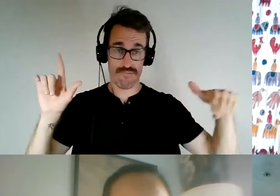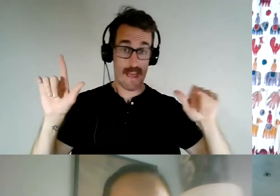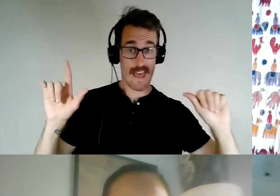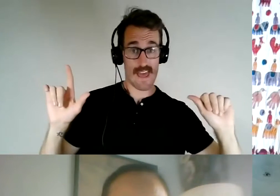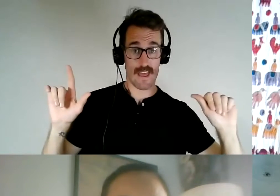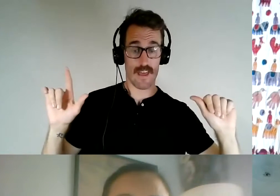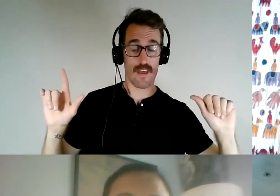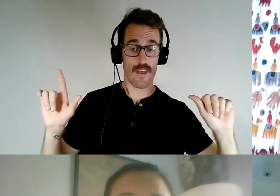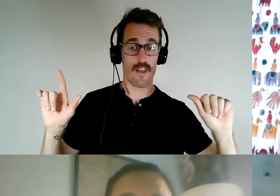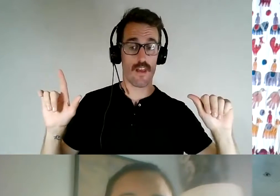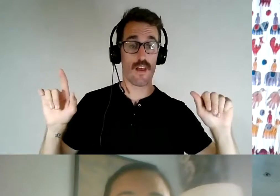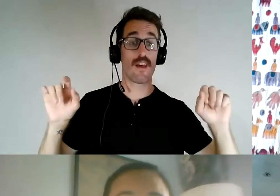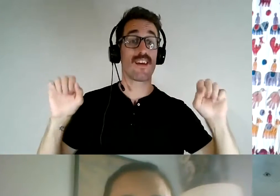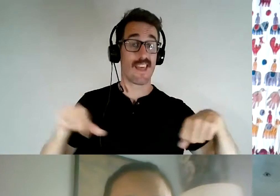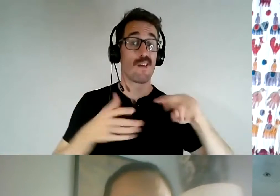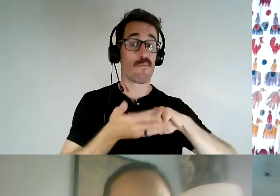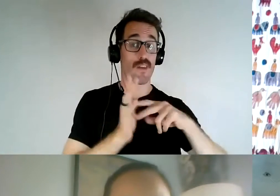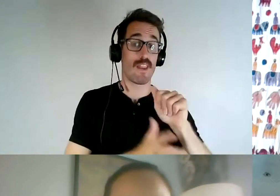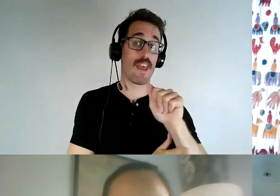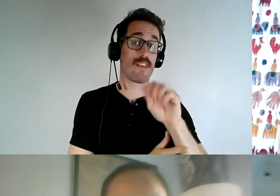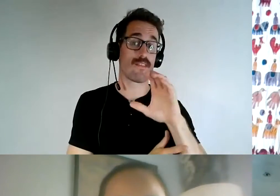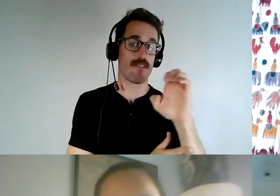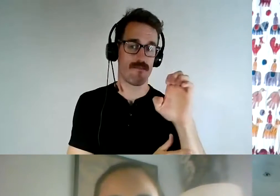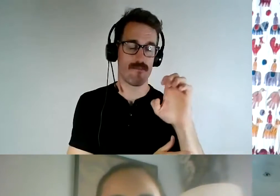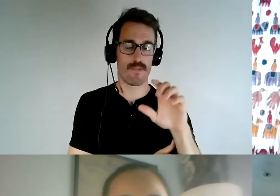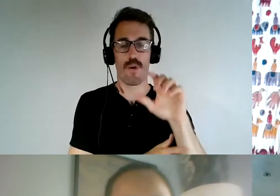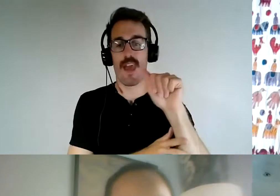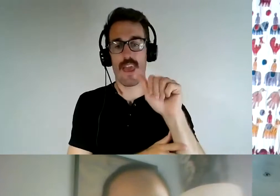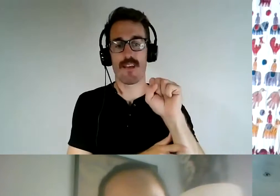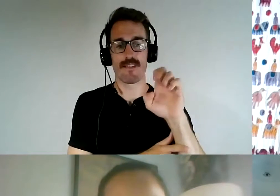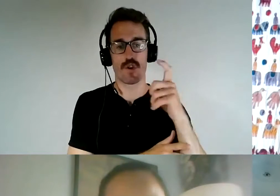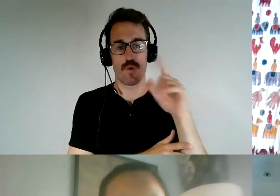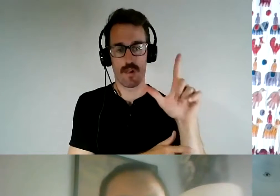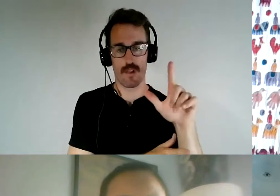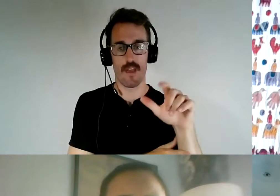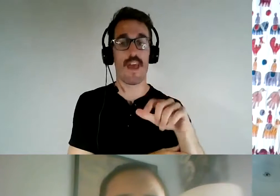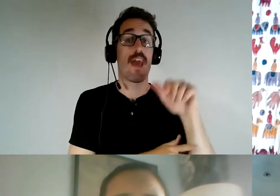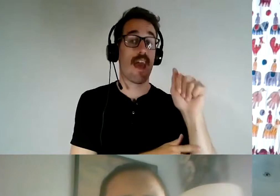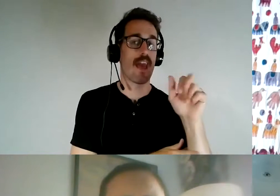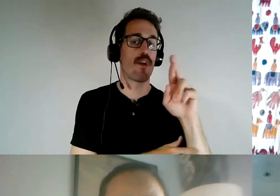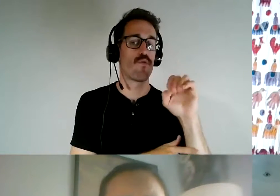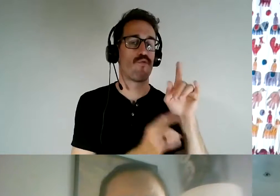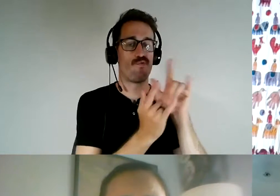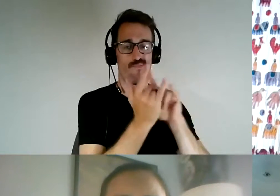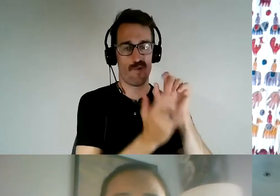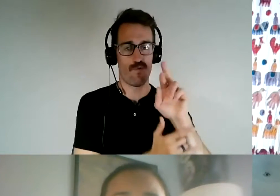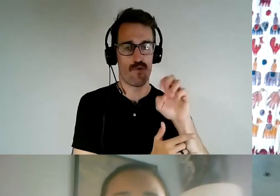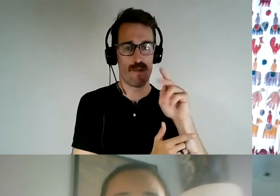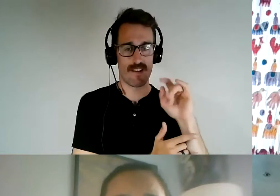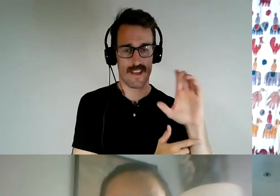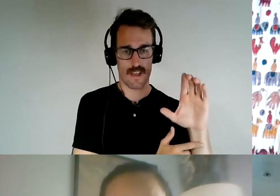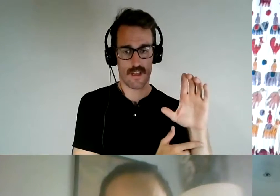2SLGBTIQQA acronym, it stands for ACE, asexual, aromantic, and it's often erased in the acronym in favor